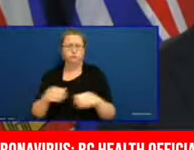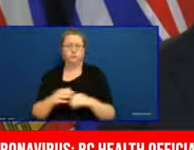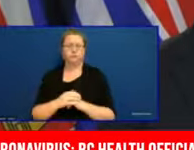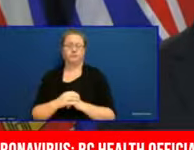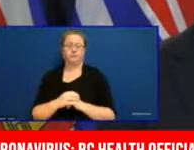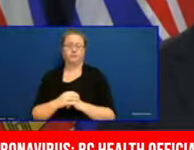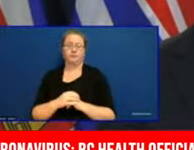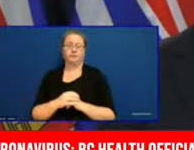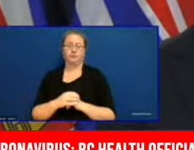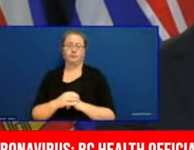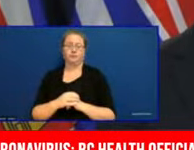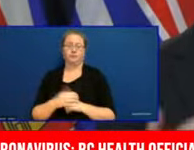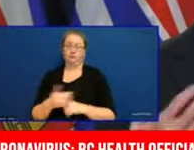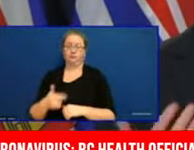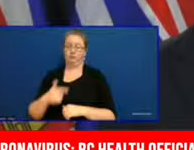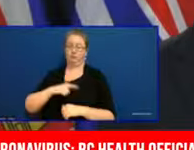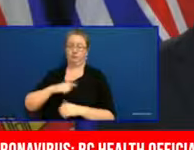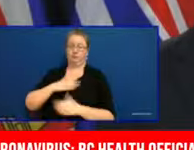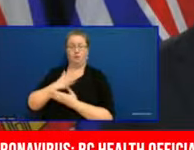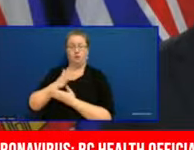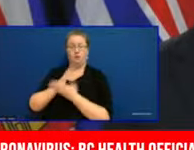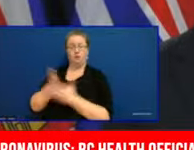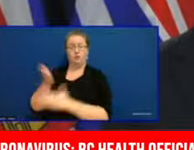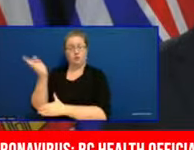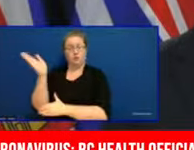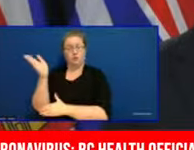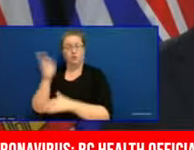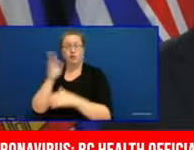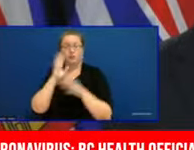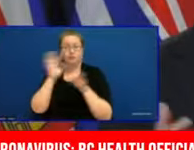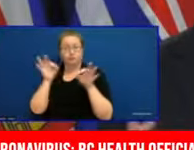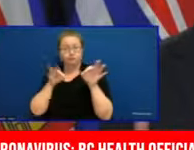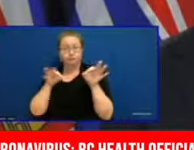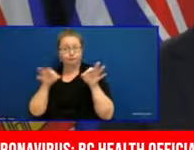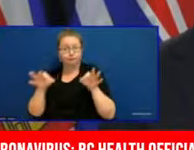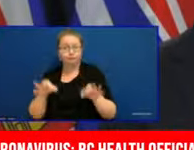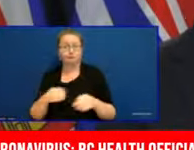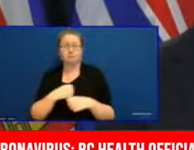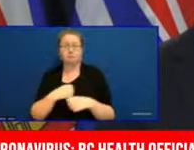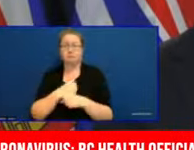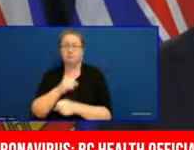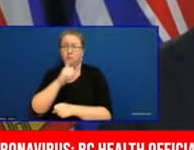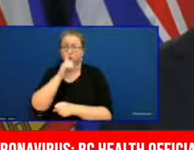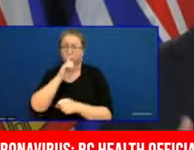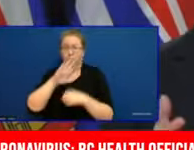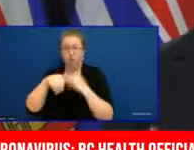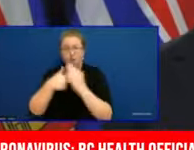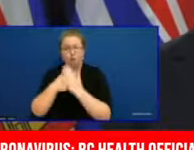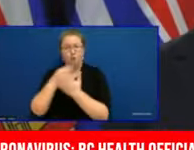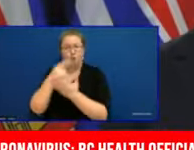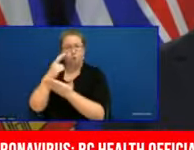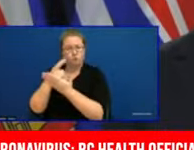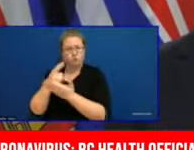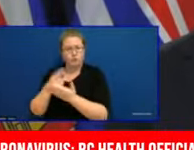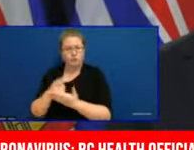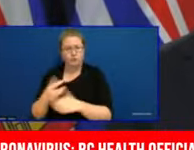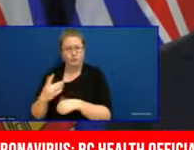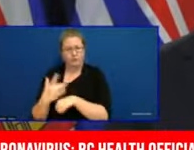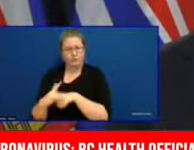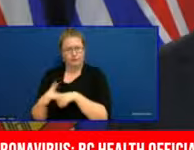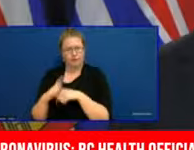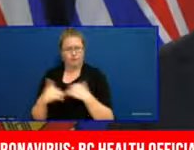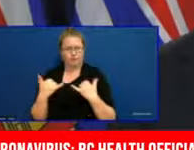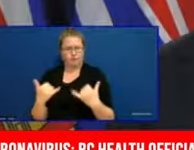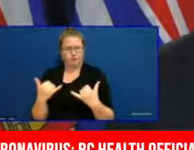And that's part of what my part of the presentation will describe, which is making sure that we have the resources in